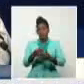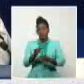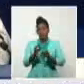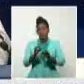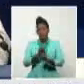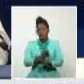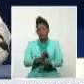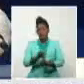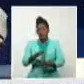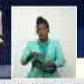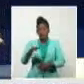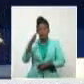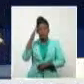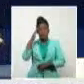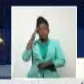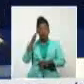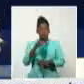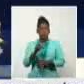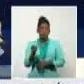5.09%.